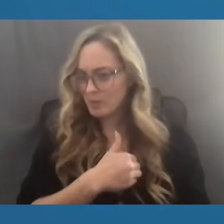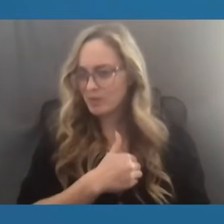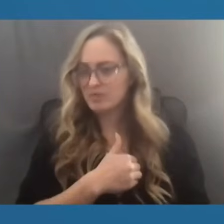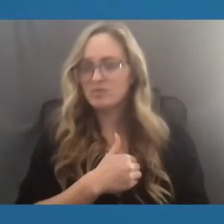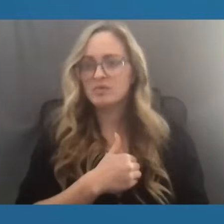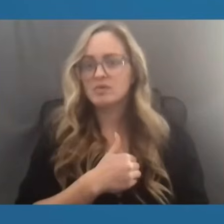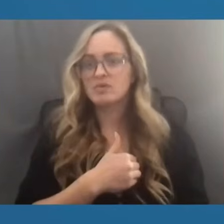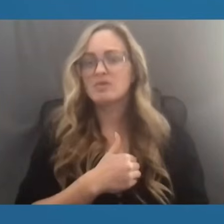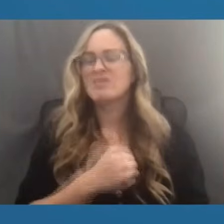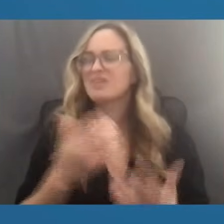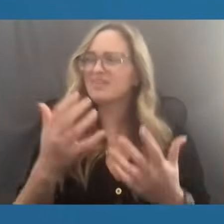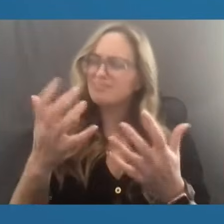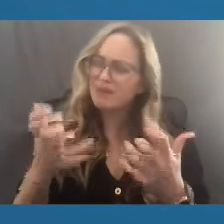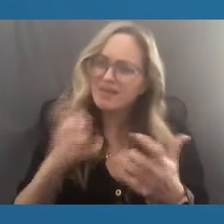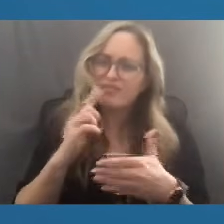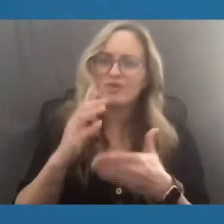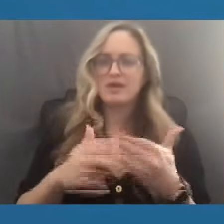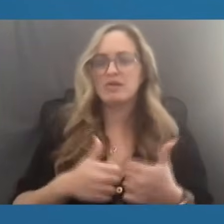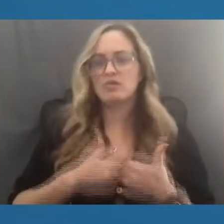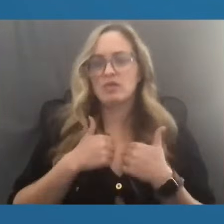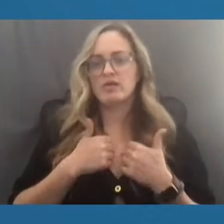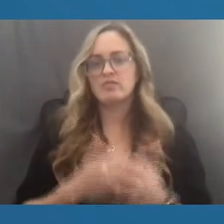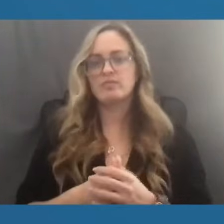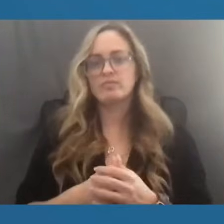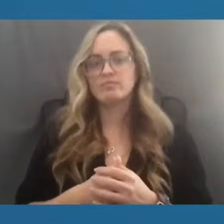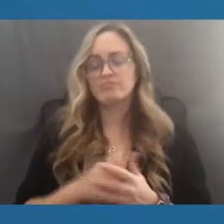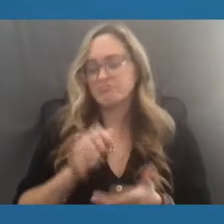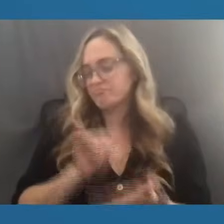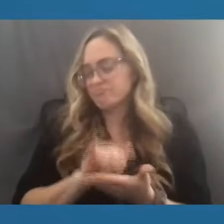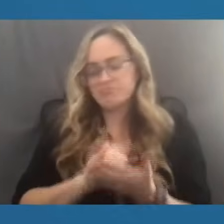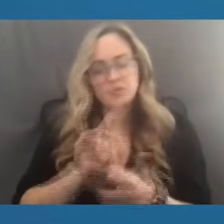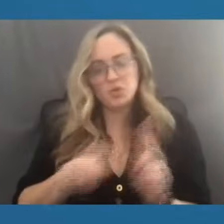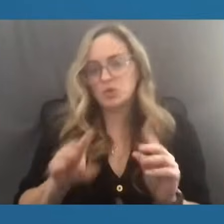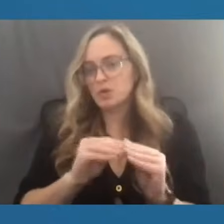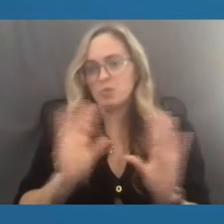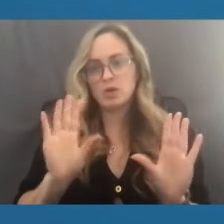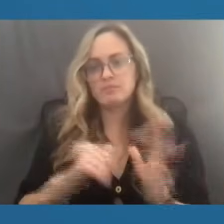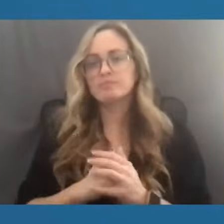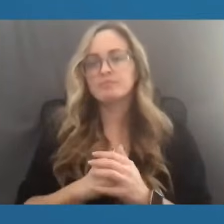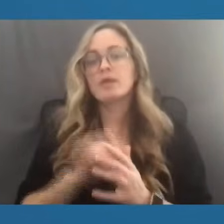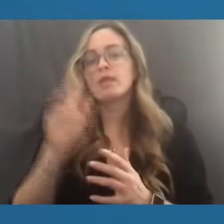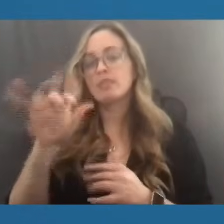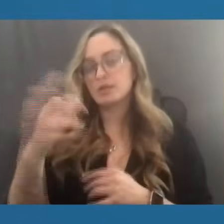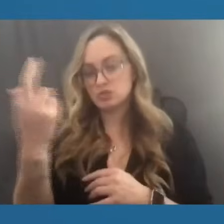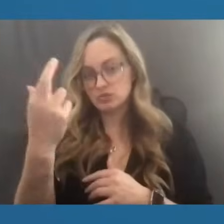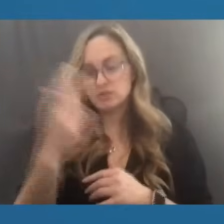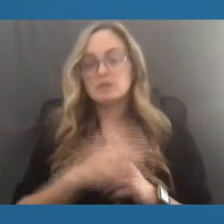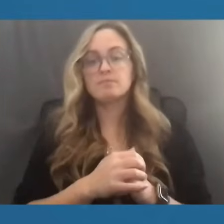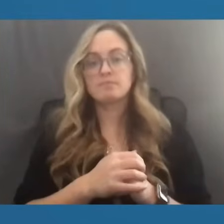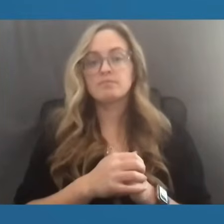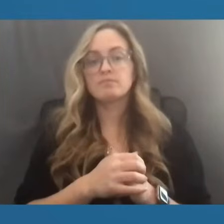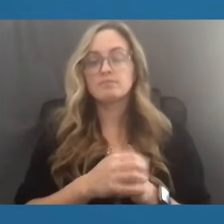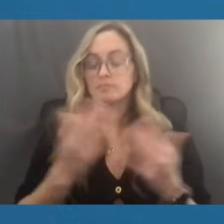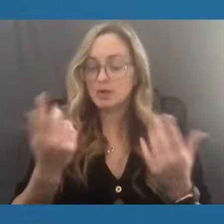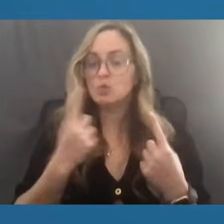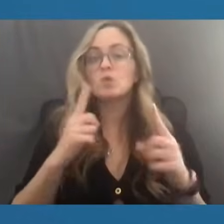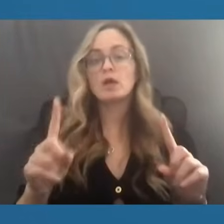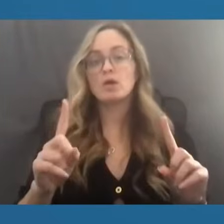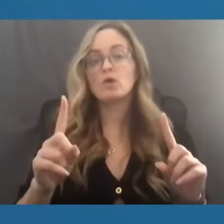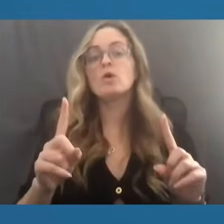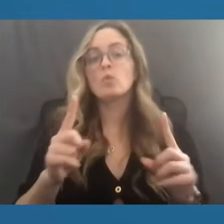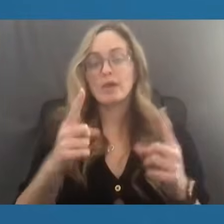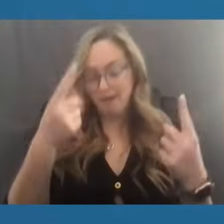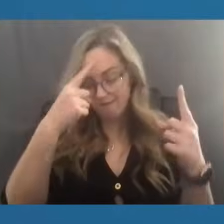they're begging for at the end of their life? I couldn't do that any longer. And that is why I'm here to announce that we have reached an